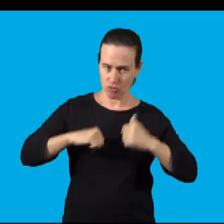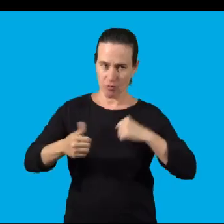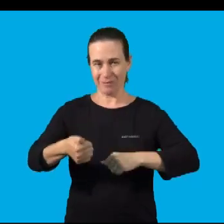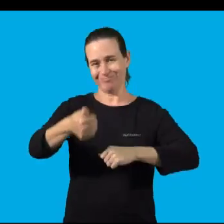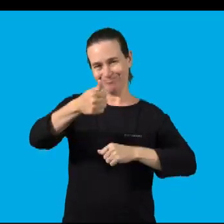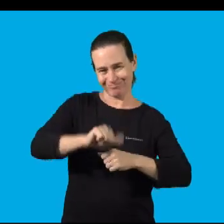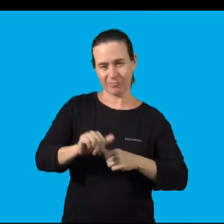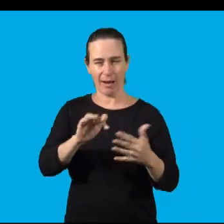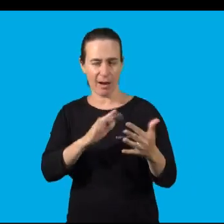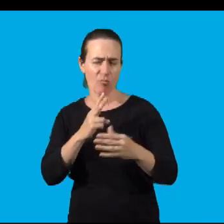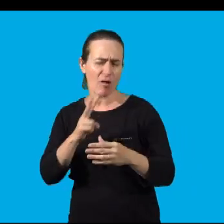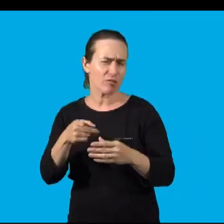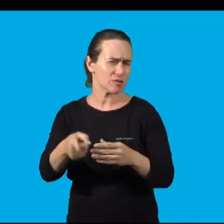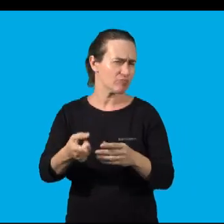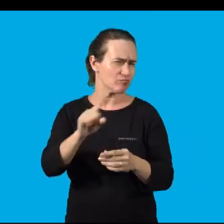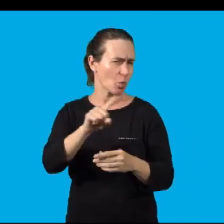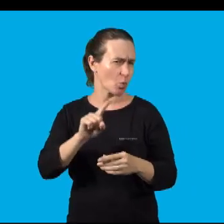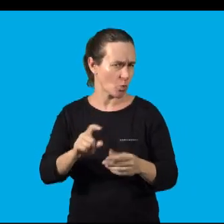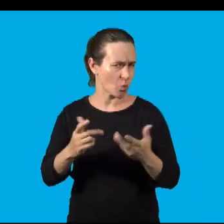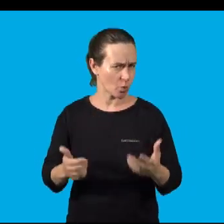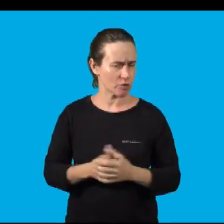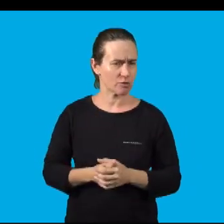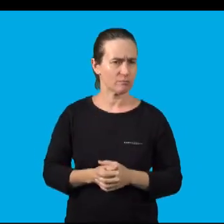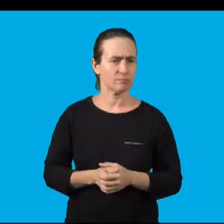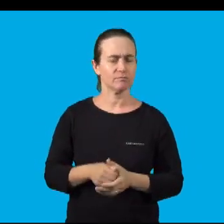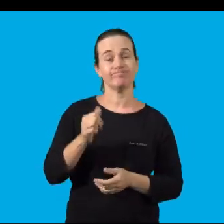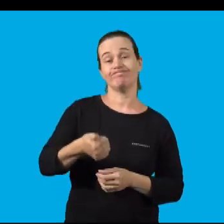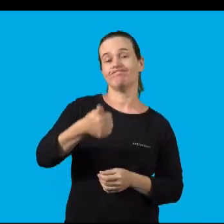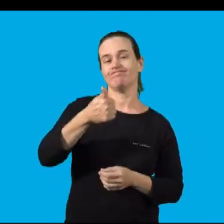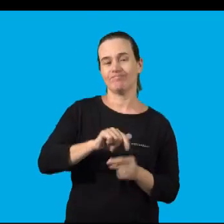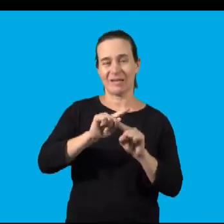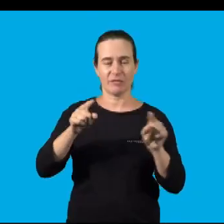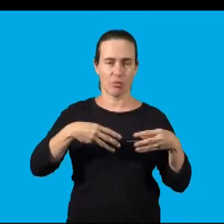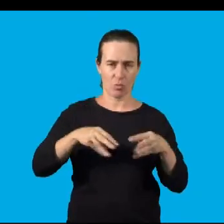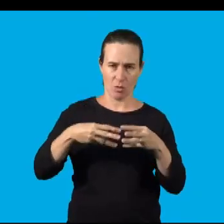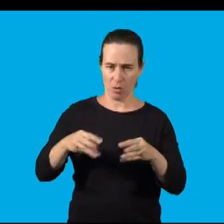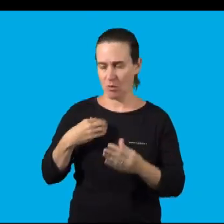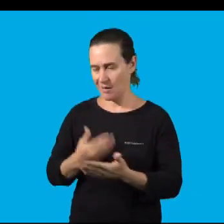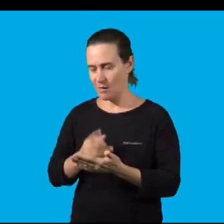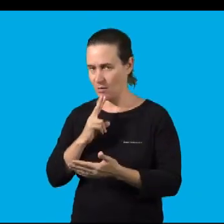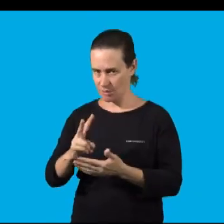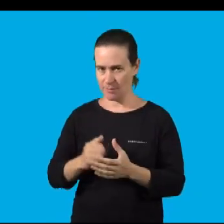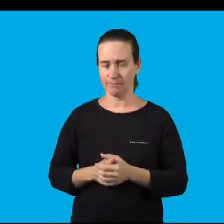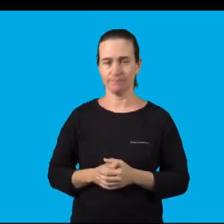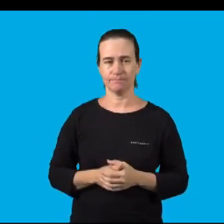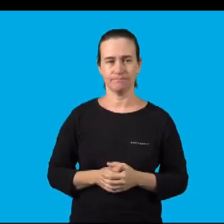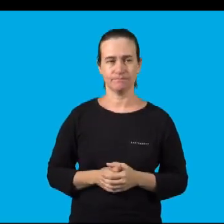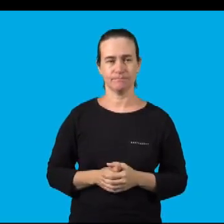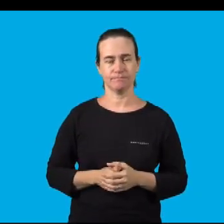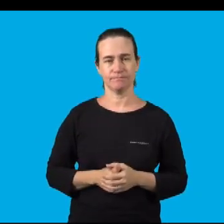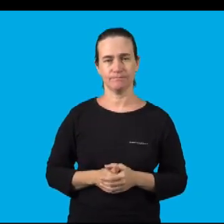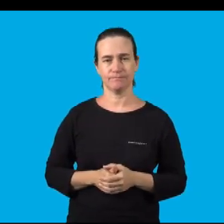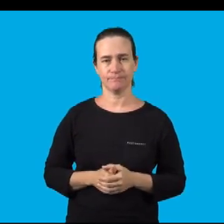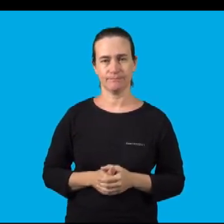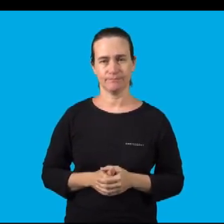of each of the dramas. Then we were taught how to approach the various questions. Then we